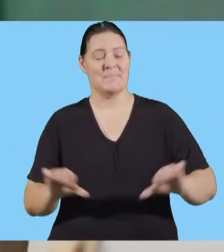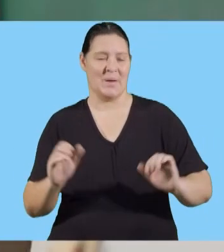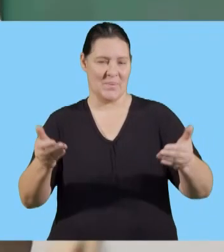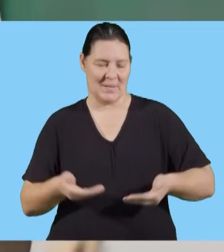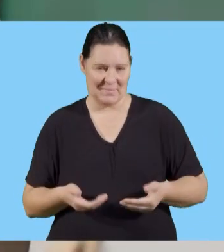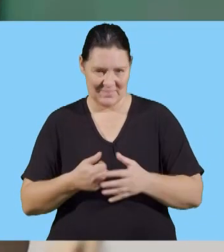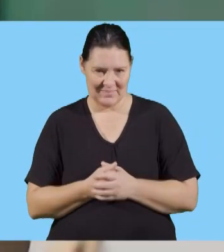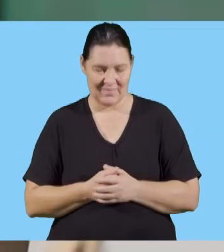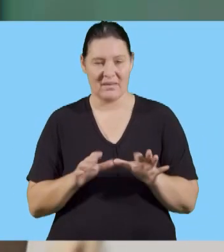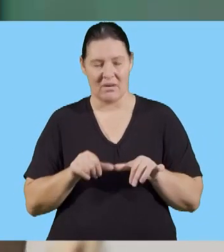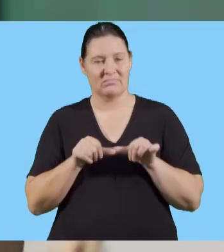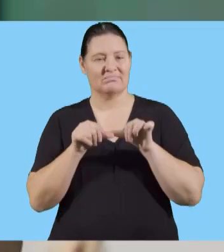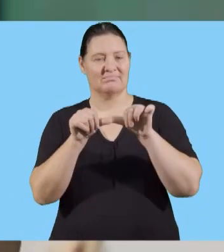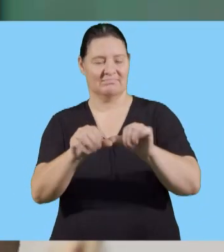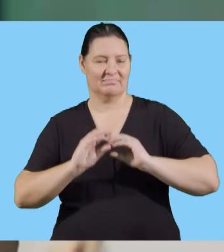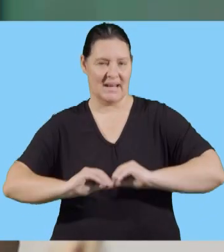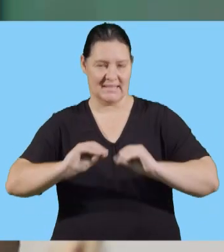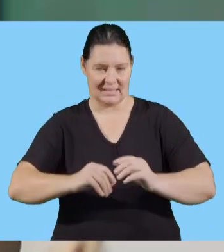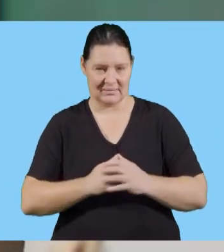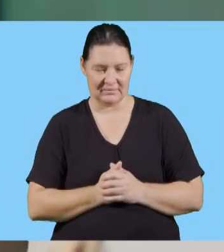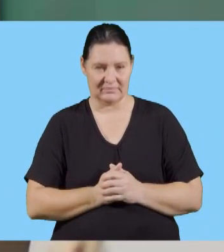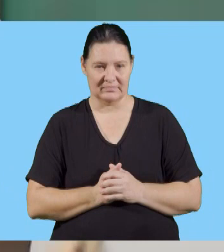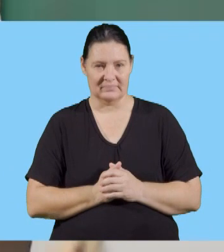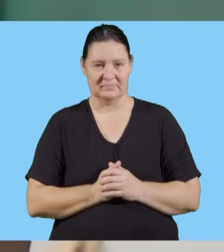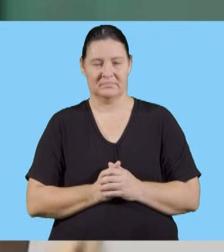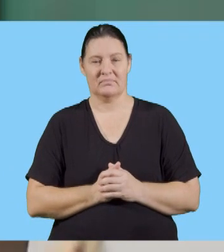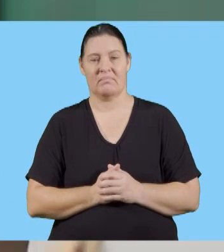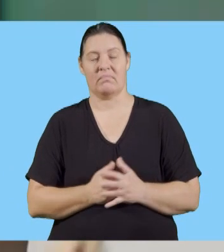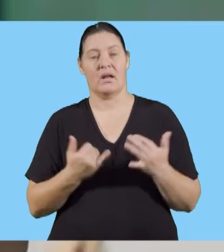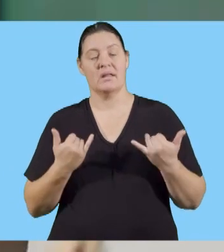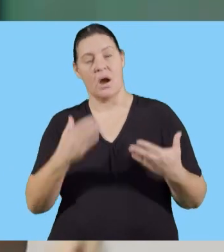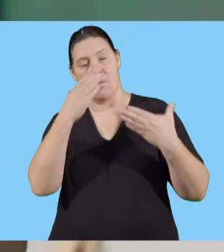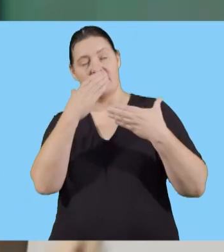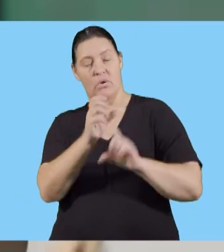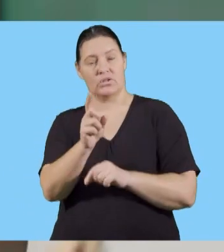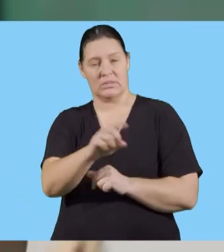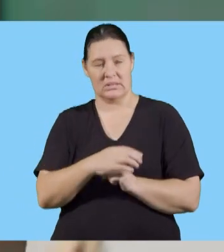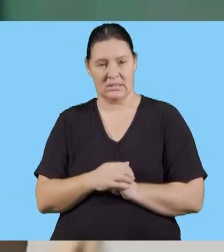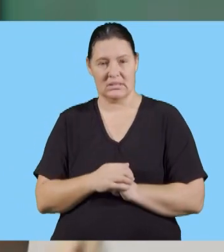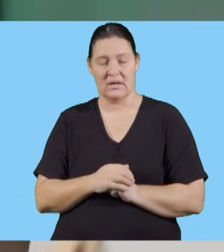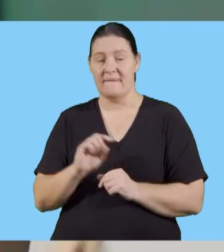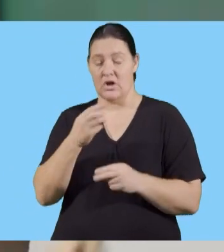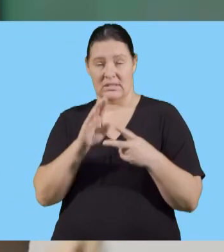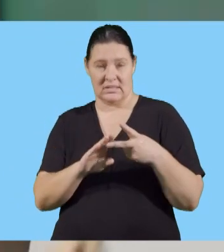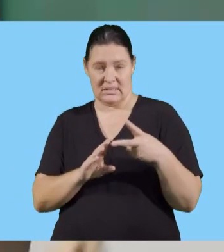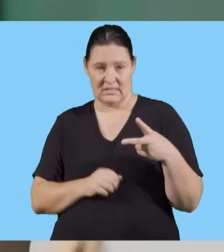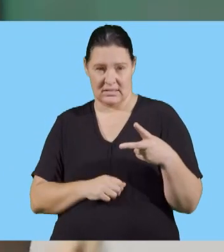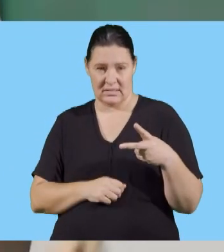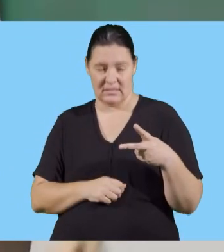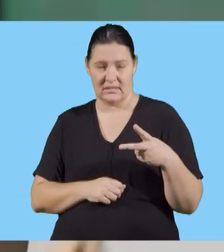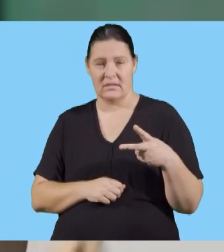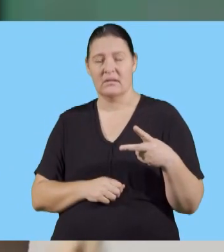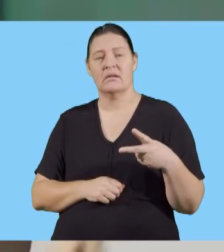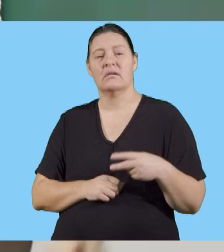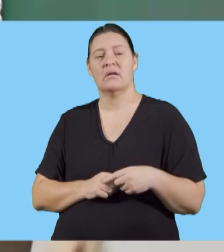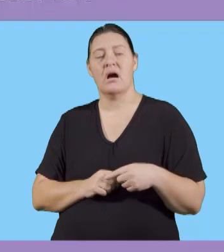Welcome back from the ad break, and let's continue with our lesson. So now we are going to be focusing on our first part or our first